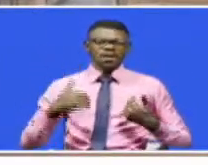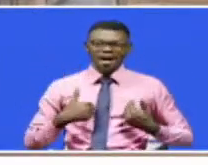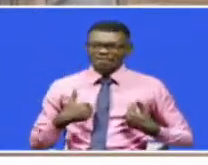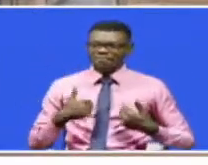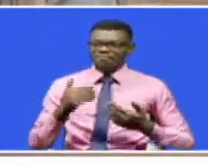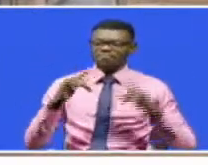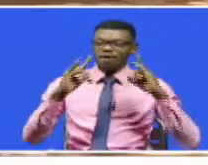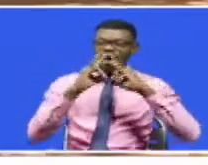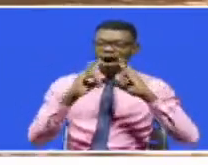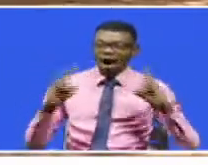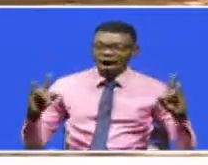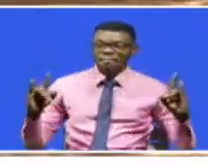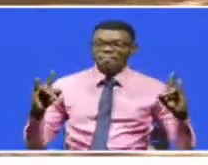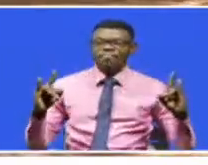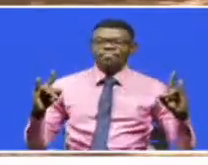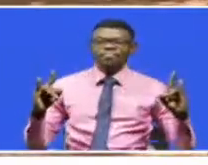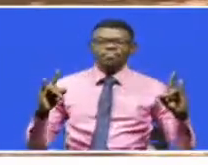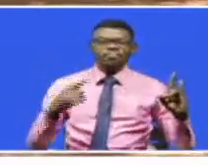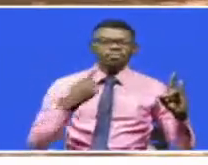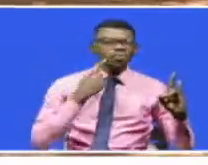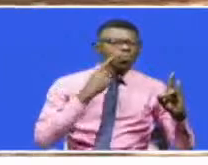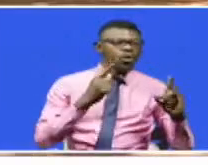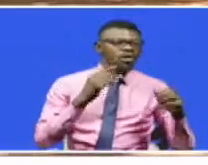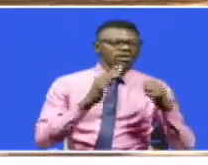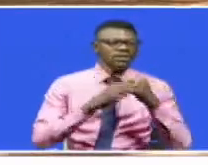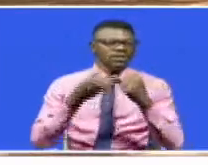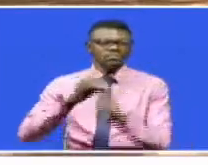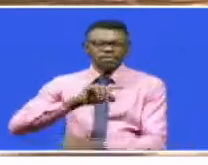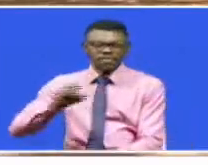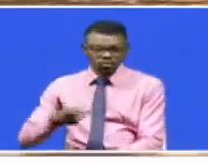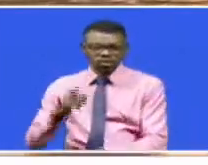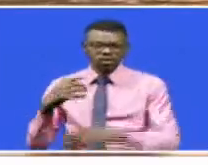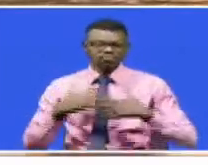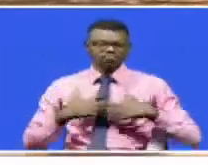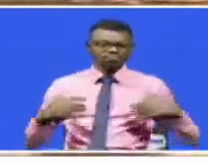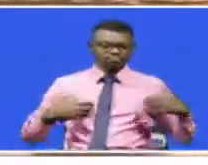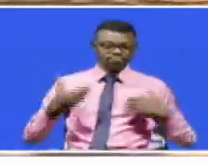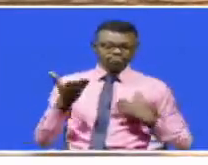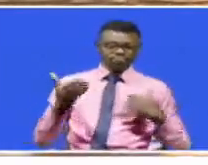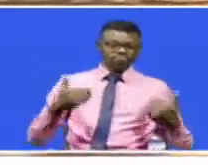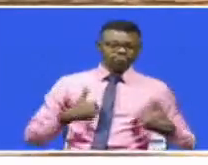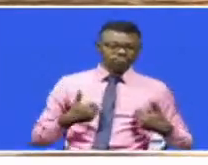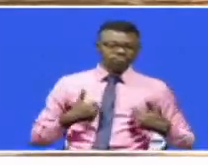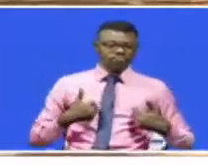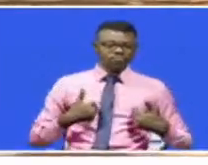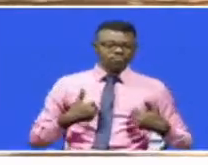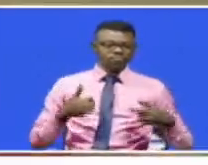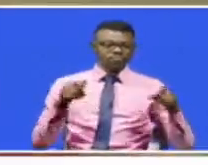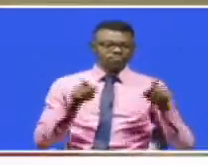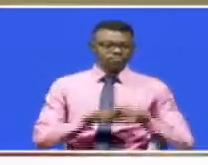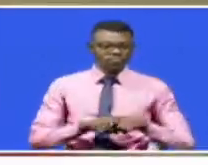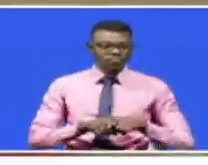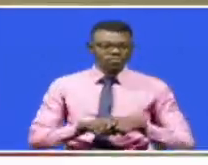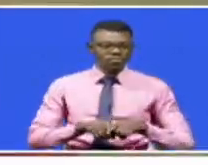Kakuma camp, which houses about 190,000 refugees, closed down permanently.